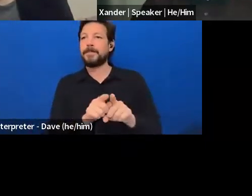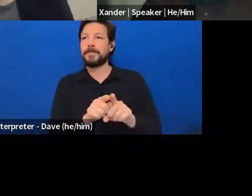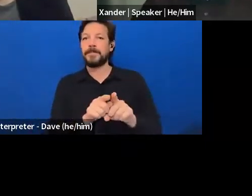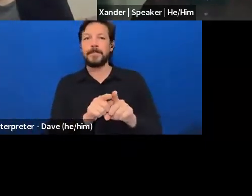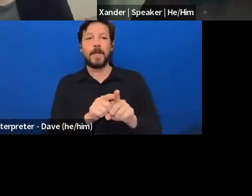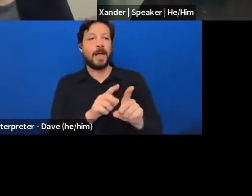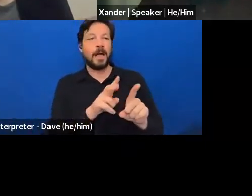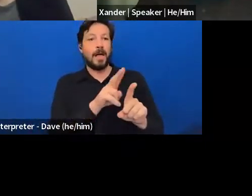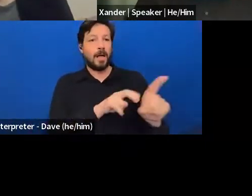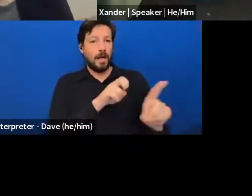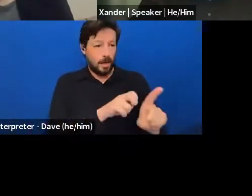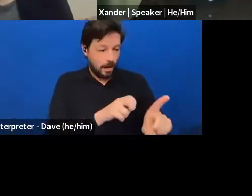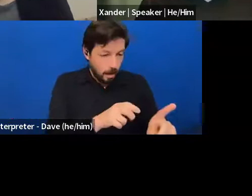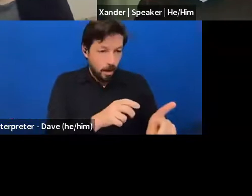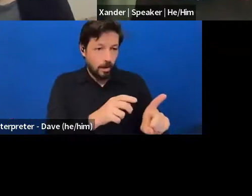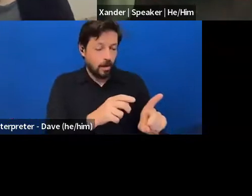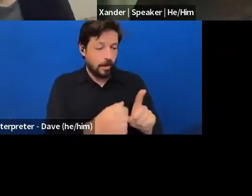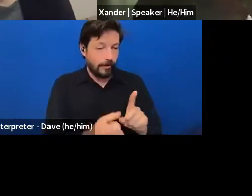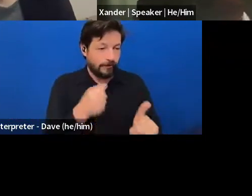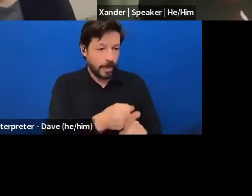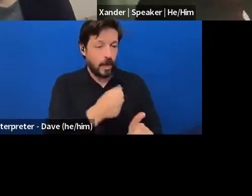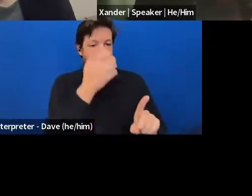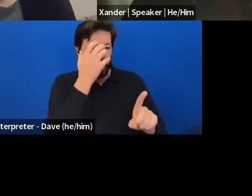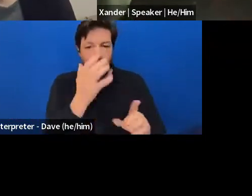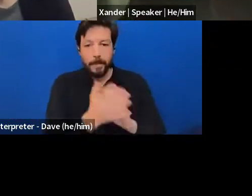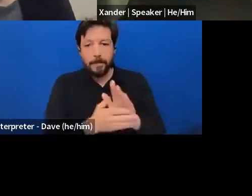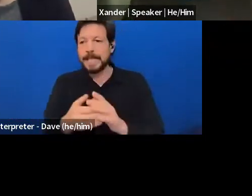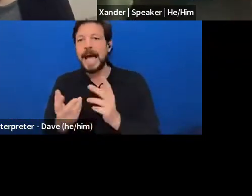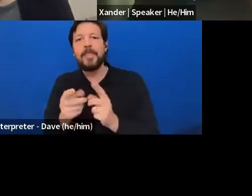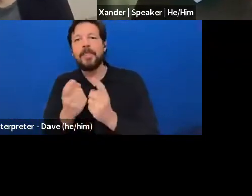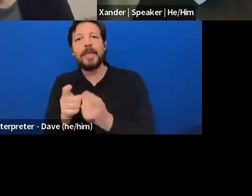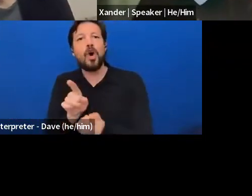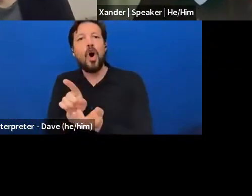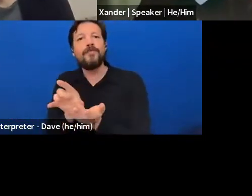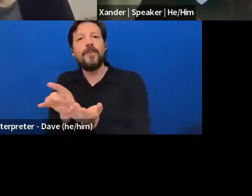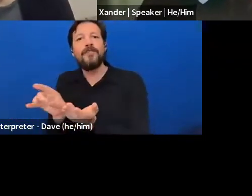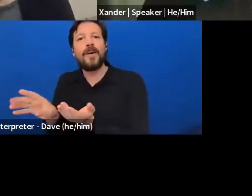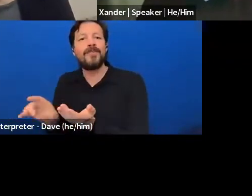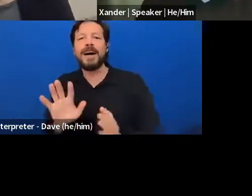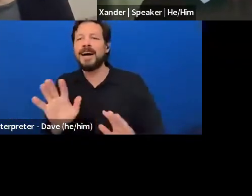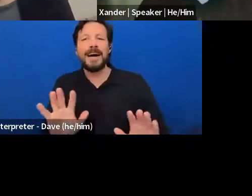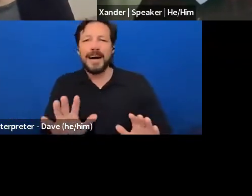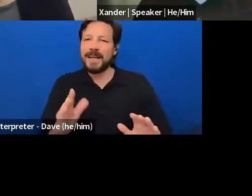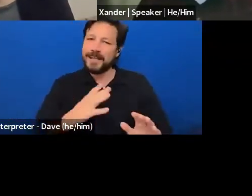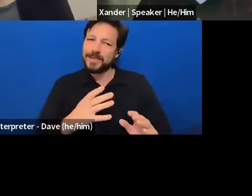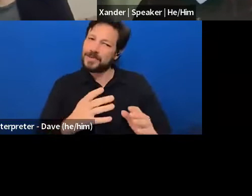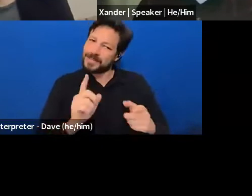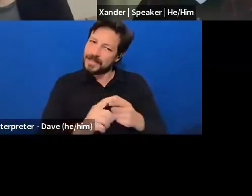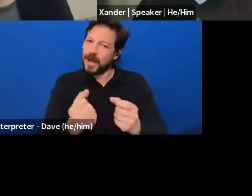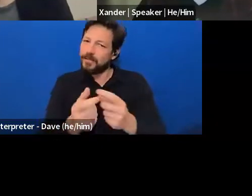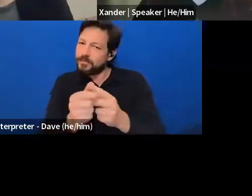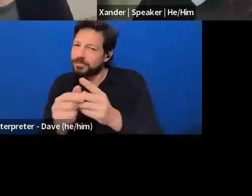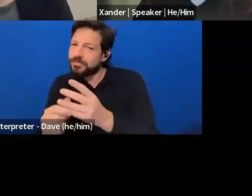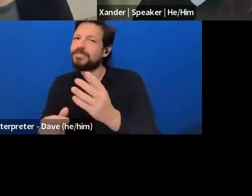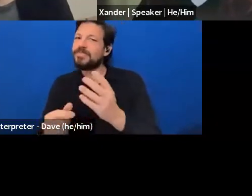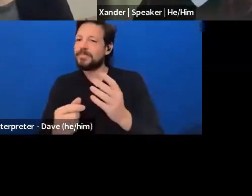overtake all the other aspects of your child and your family. And that's one of the things that we're looking for people to balance. So remembering that the